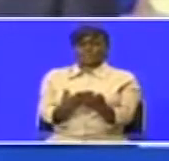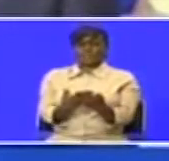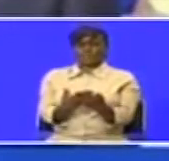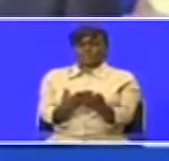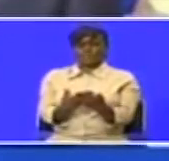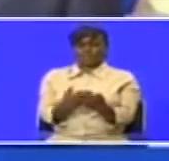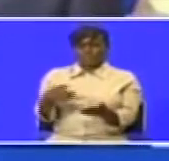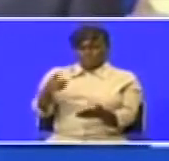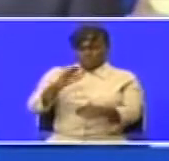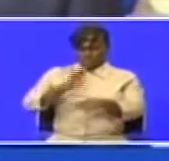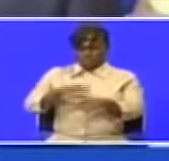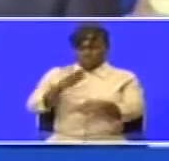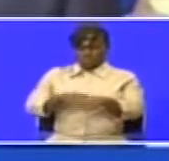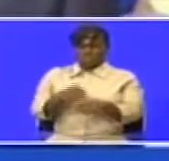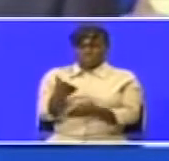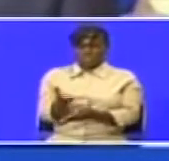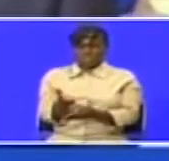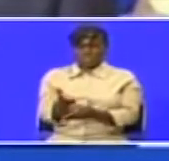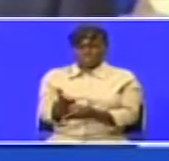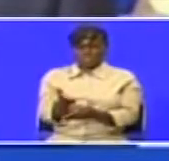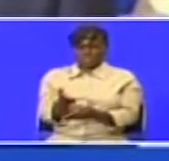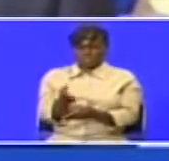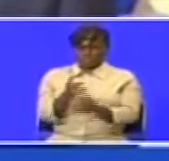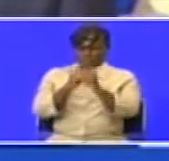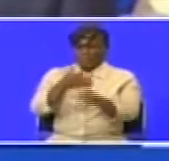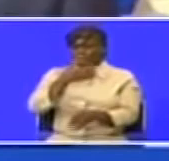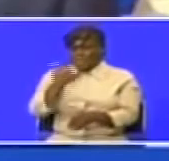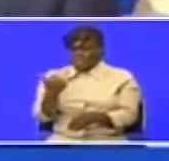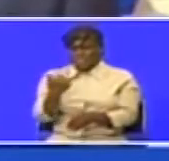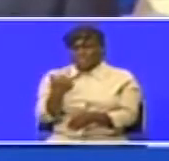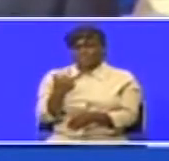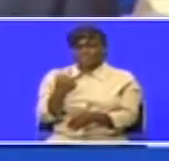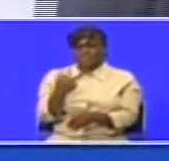Timothy. Looking very good there. That win deserves to win an award. All the best tonight.